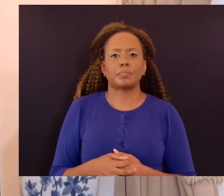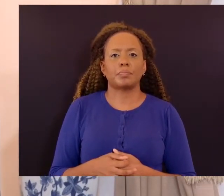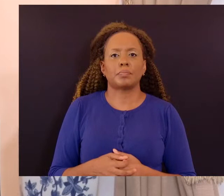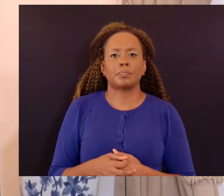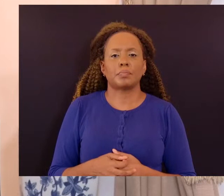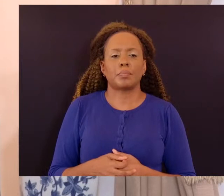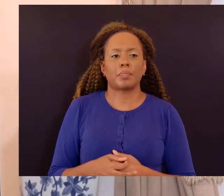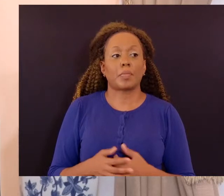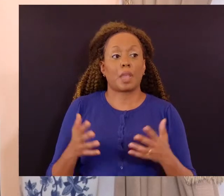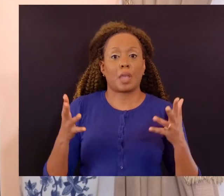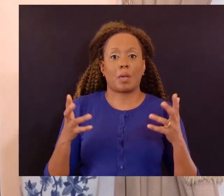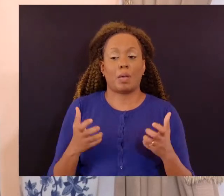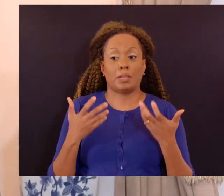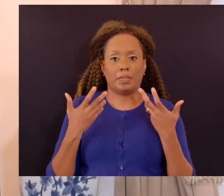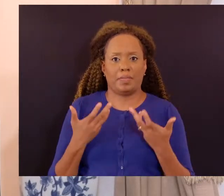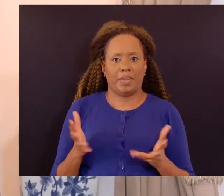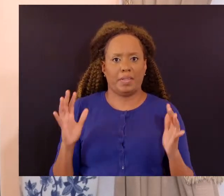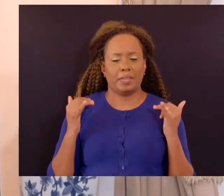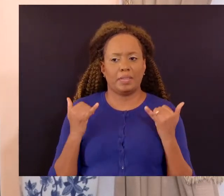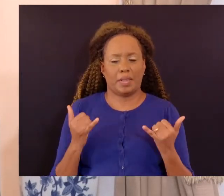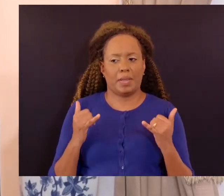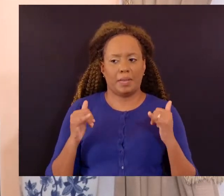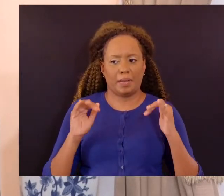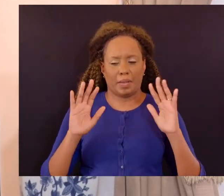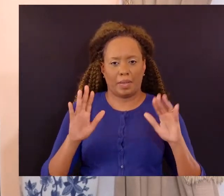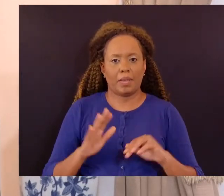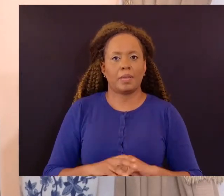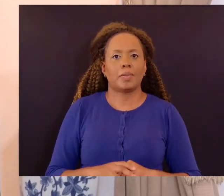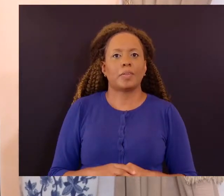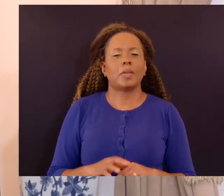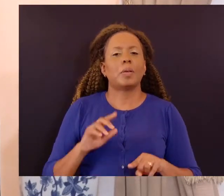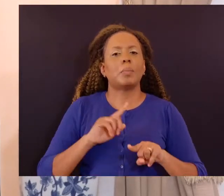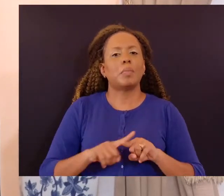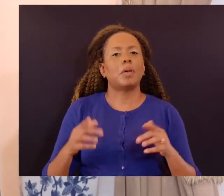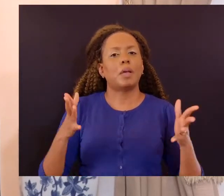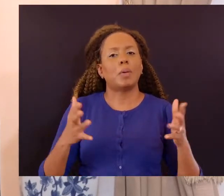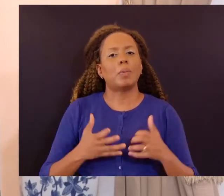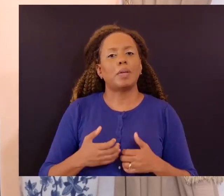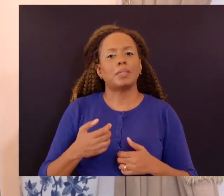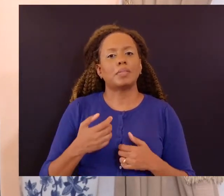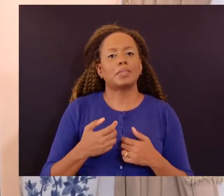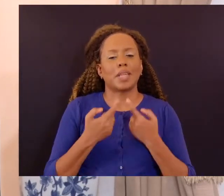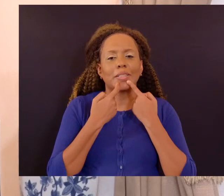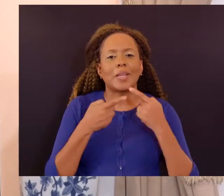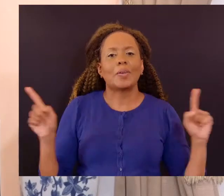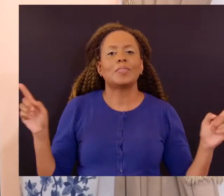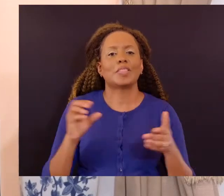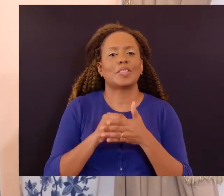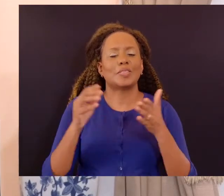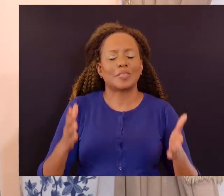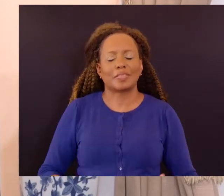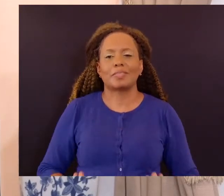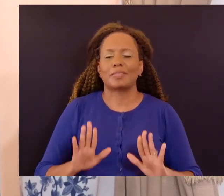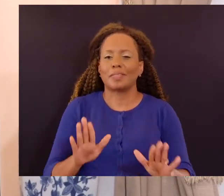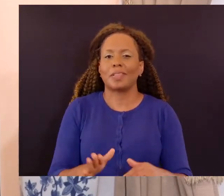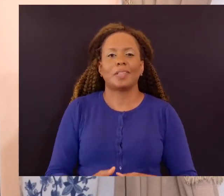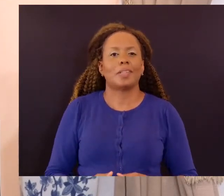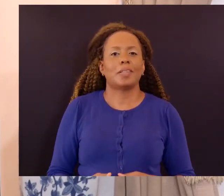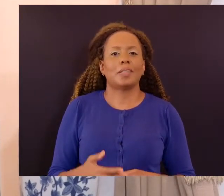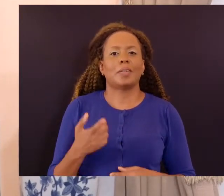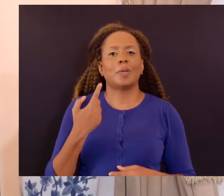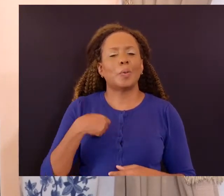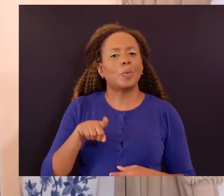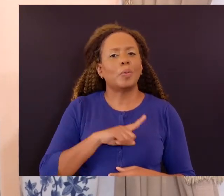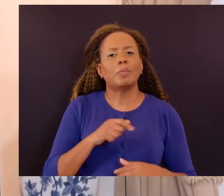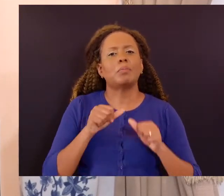by saying to our students that we have not let them down. We have no intention of letting them down or not continuing to